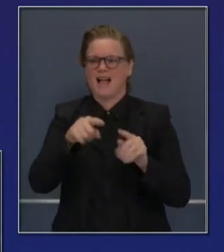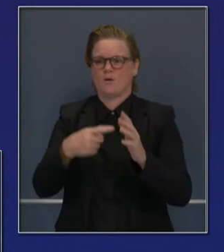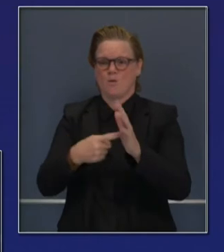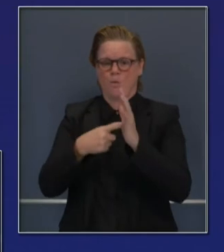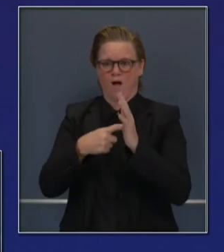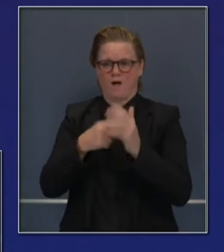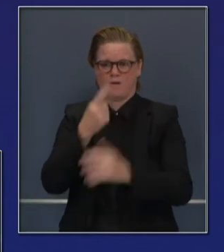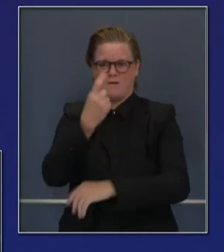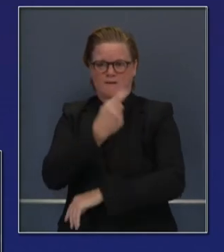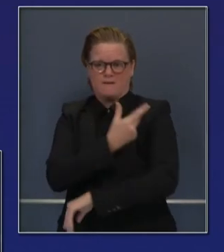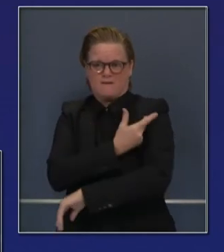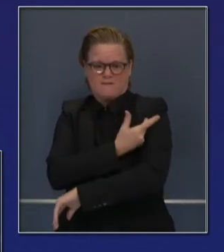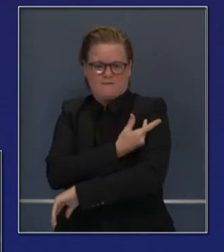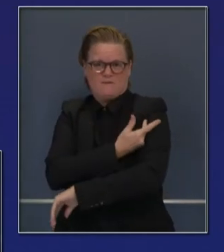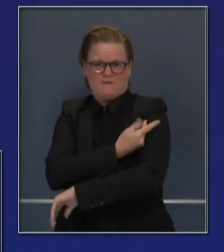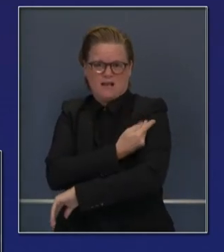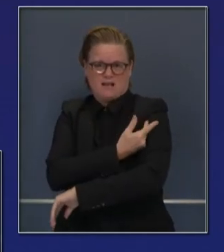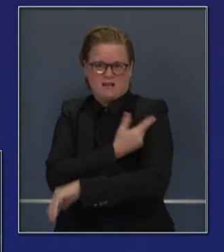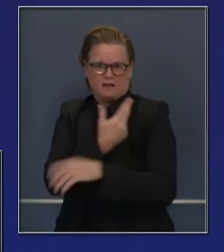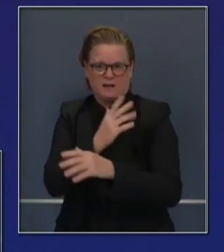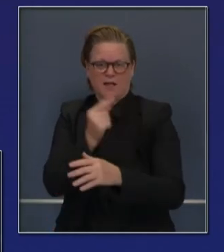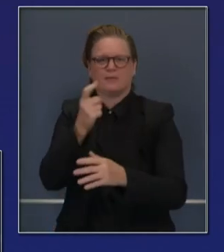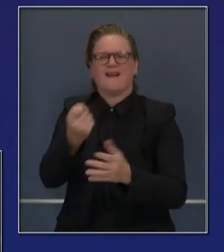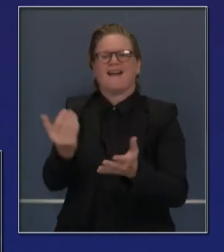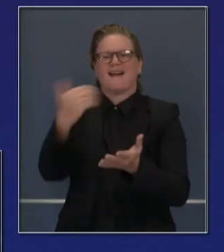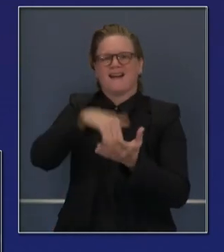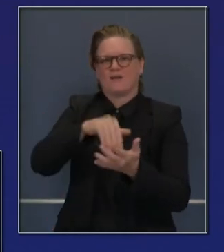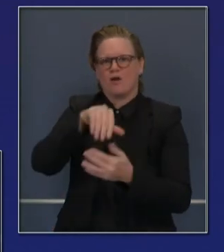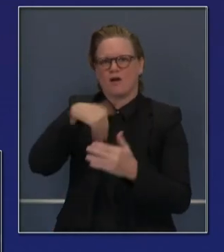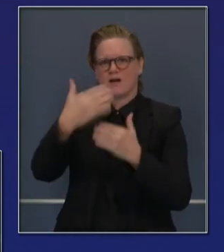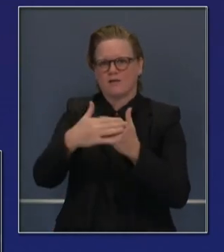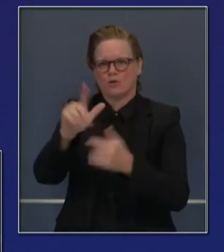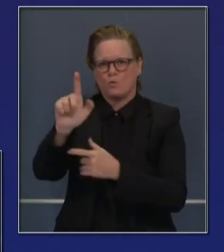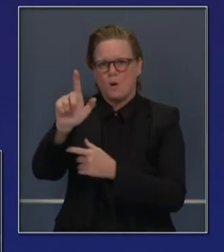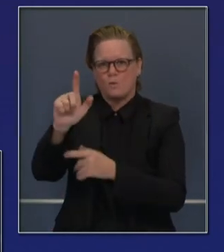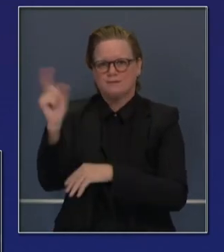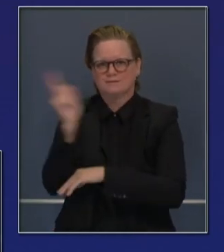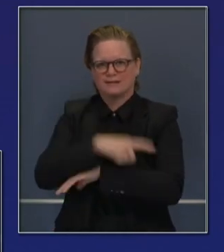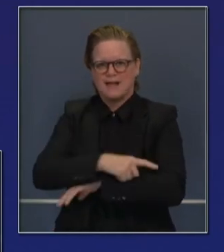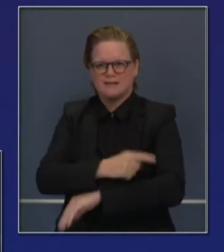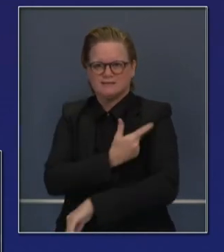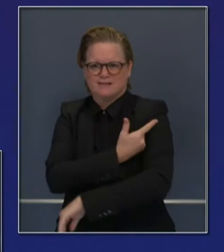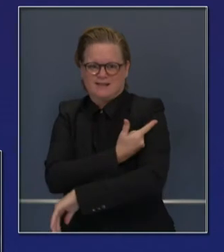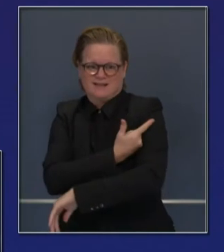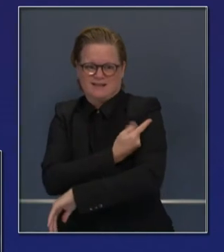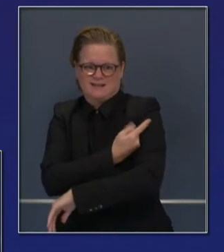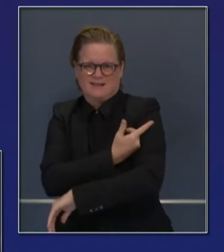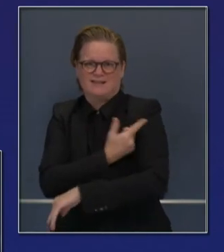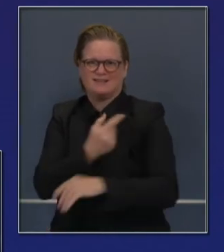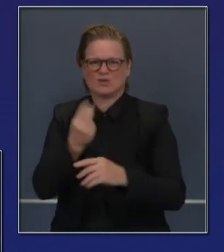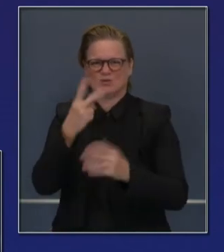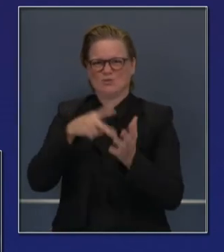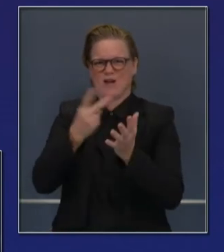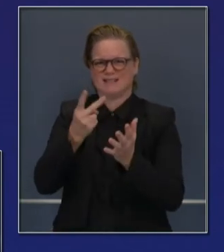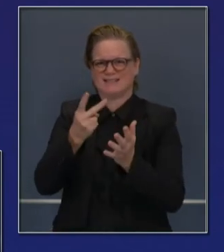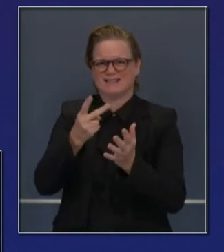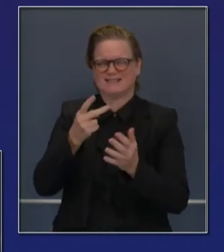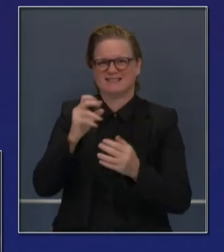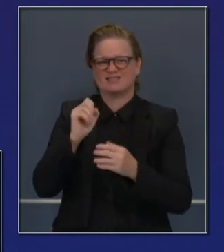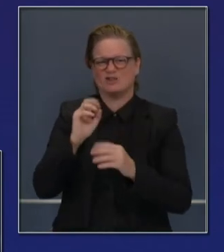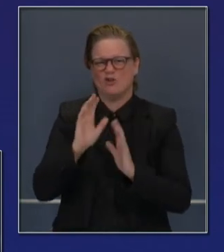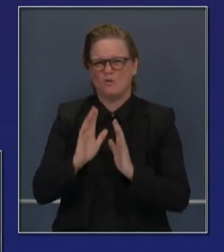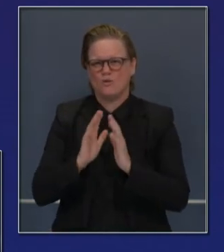week, and I hope folks took a look, we now have these public meetings with our drafting guidelines working group, and there's